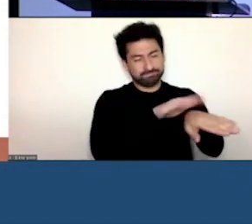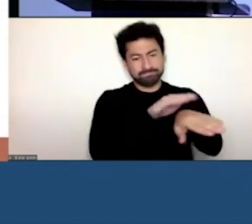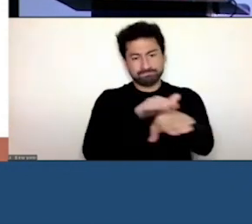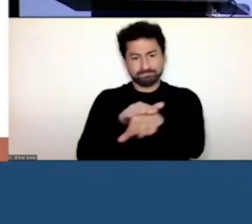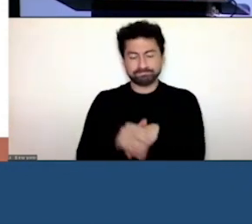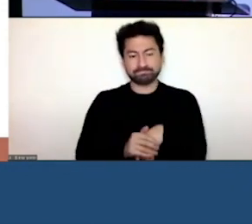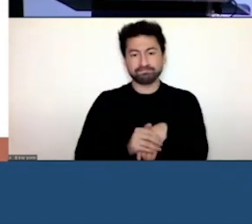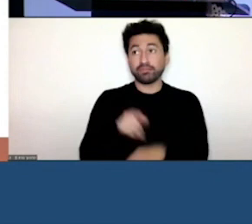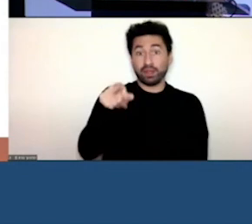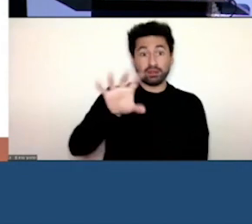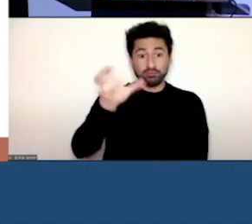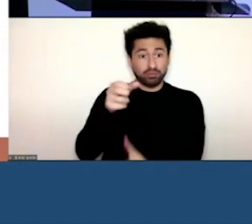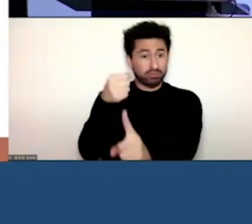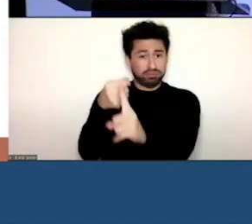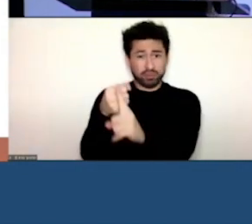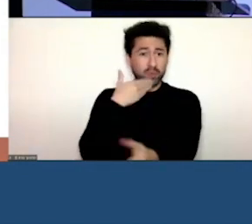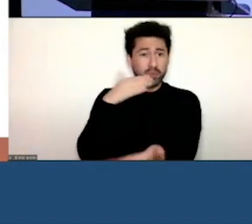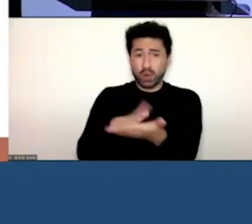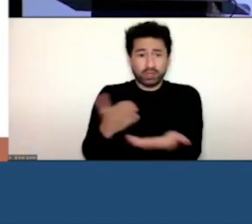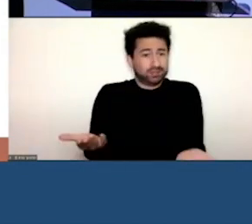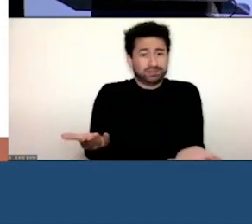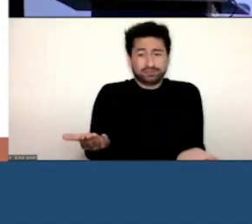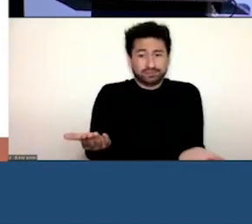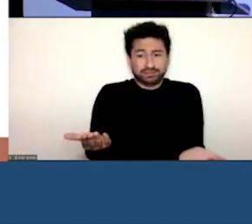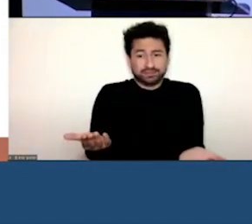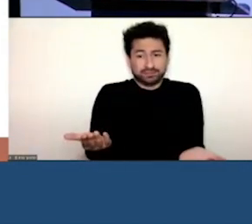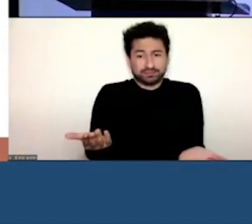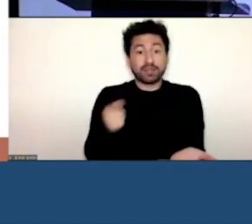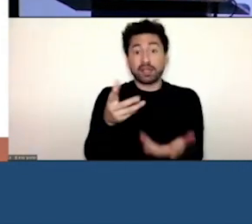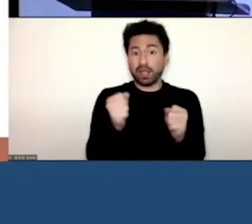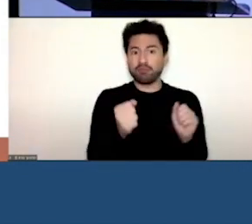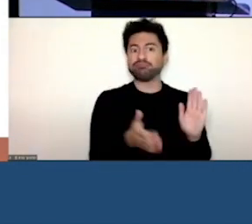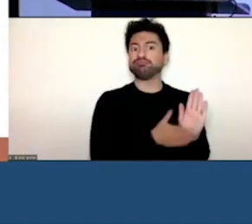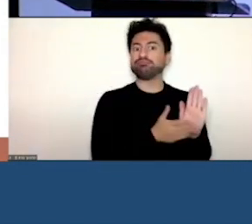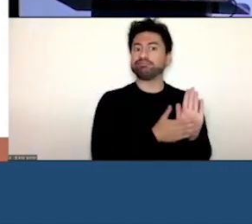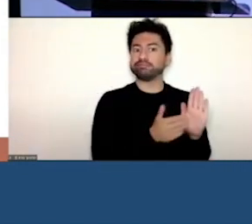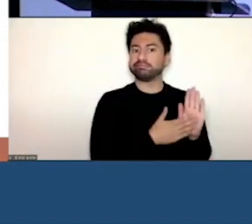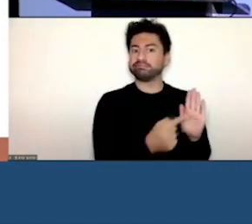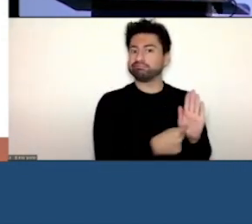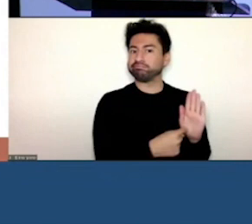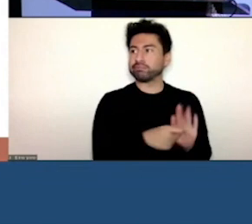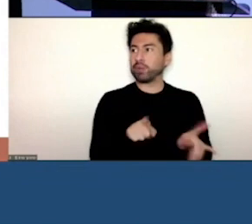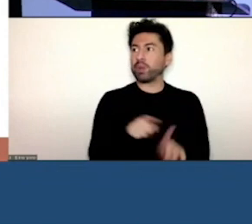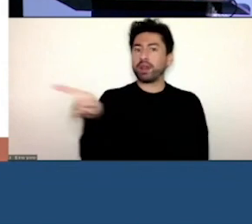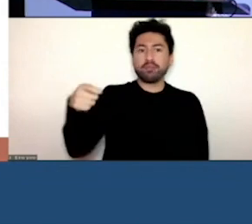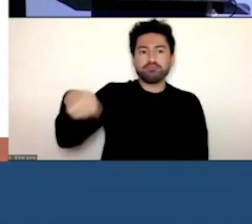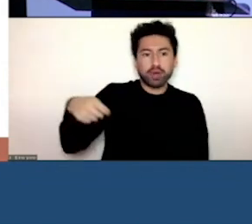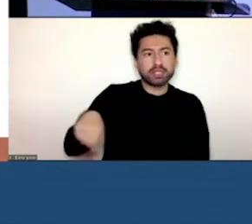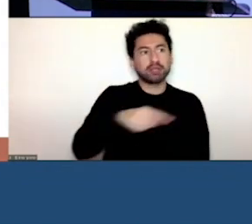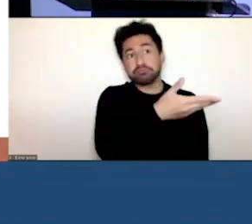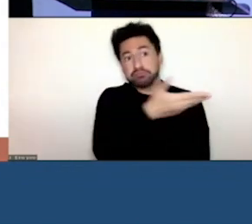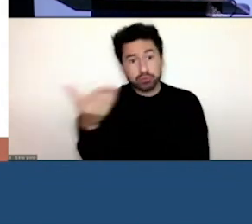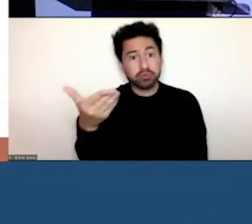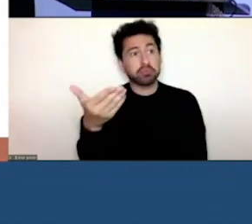are the hardest hit region, and we're saying this with the information that we have to hand, as the president has